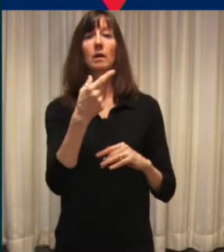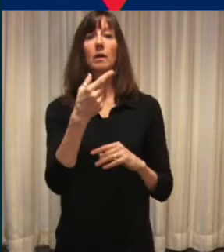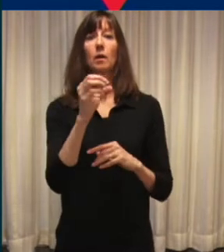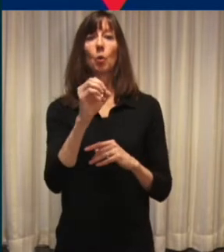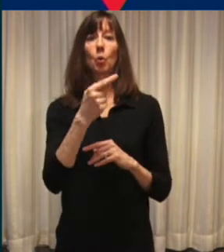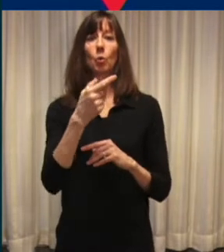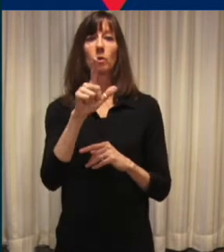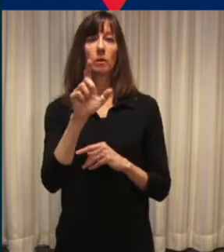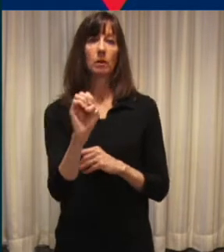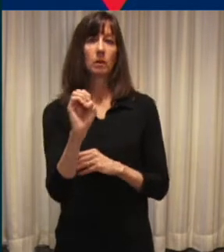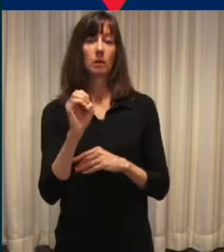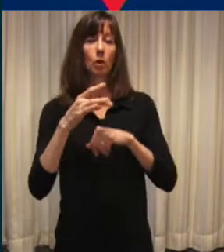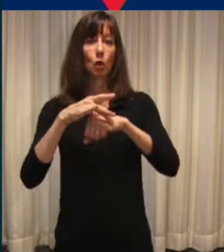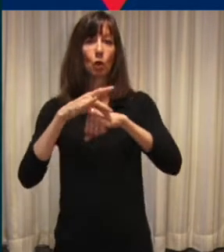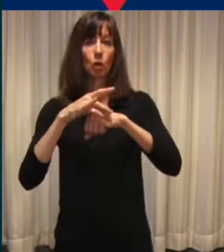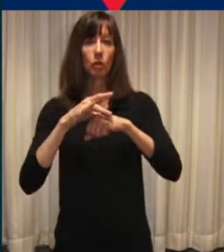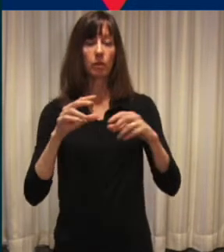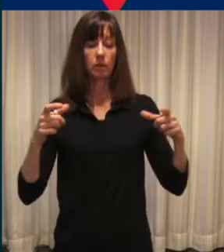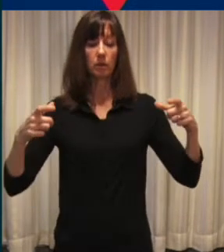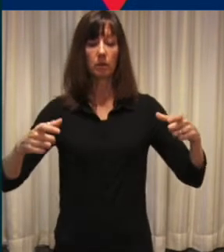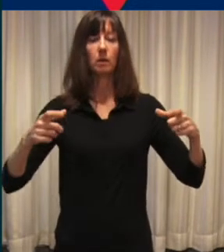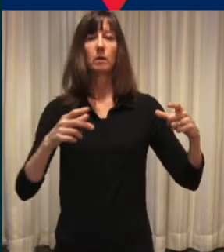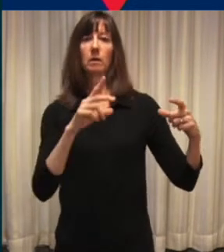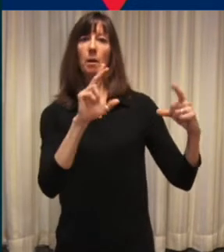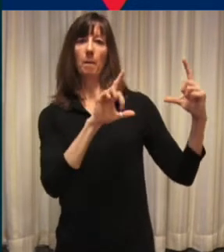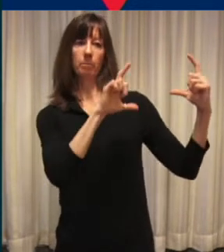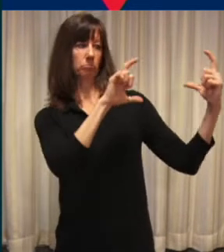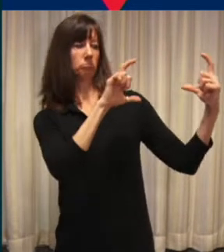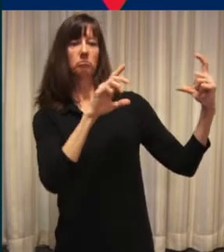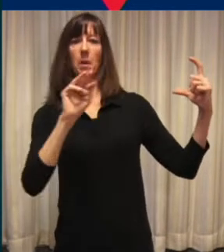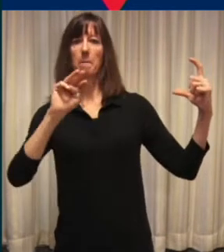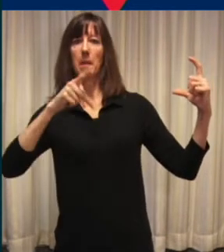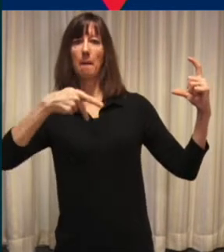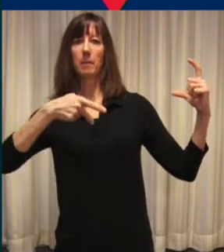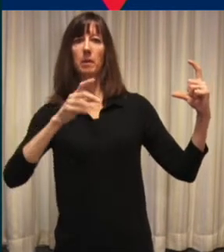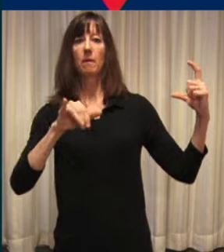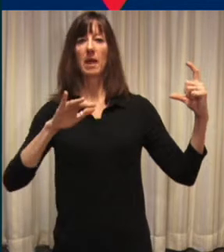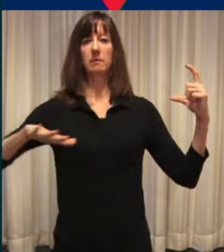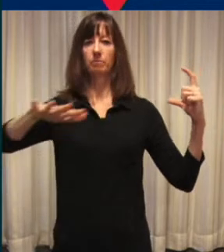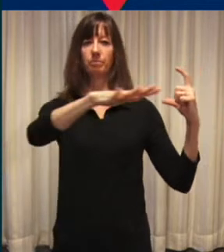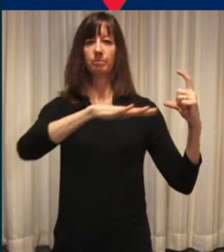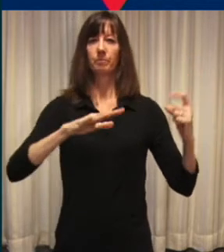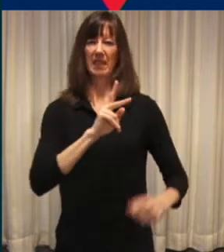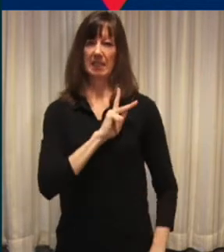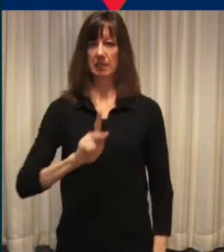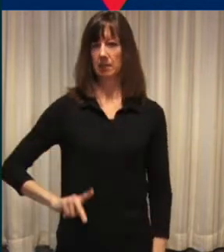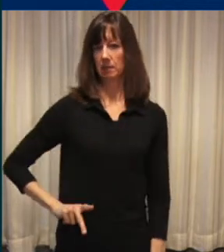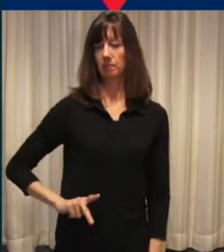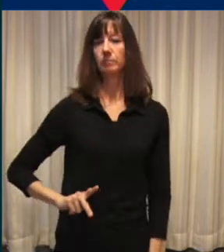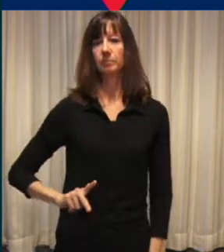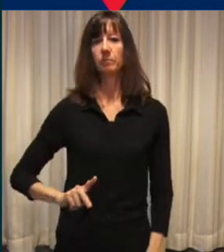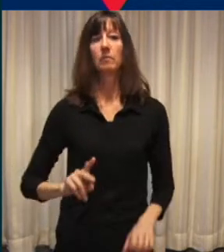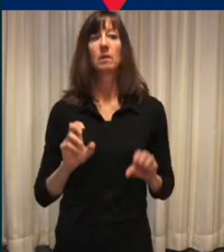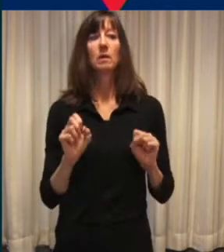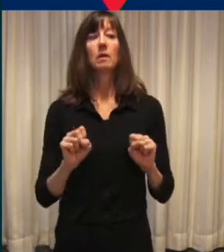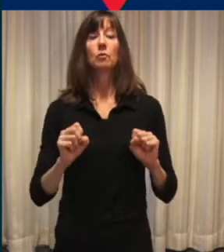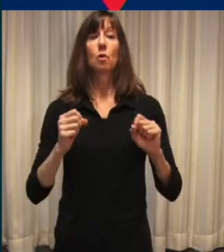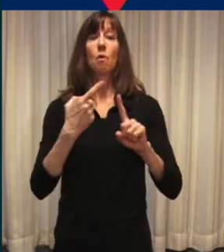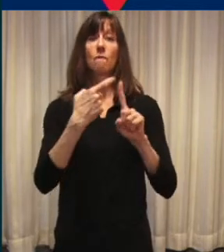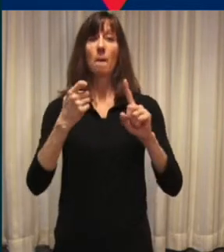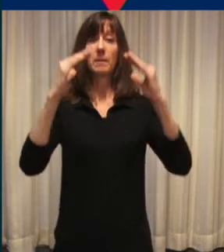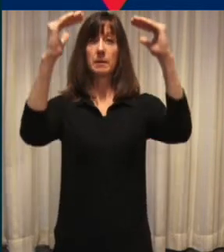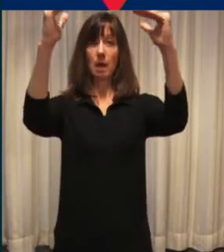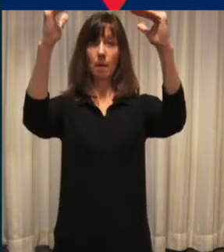of the Midtown area of Kingston. So just to walk you through it from kind of the top of the map to the